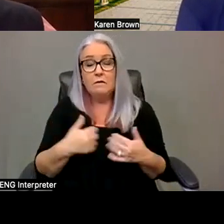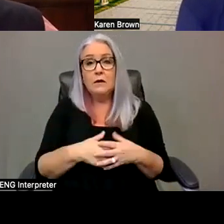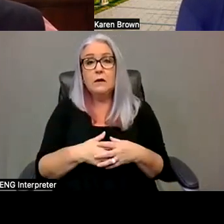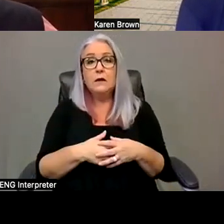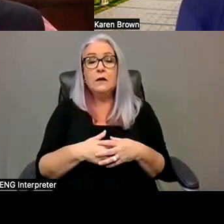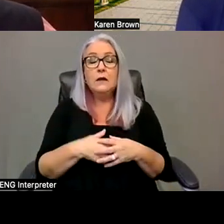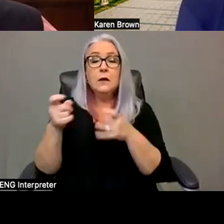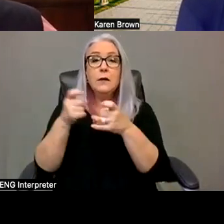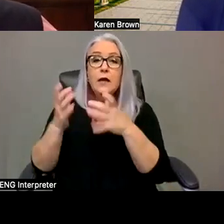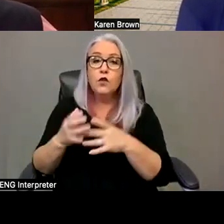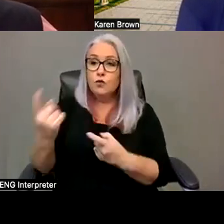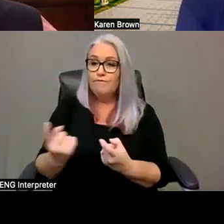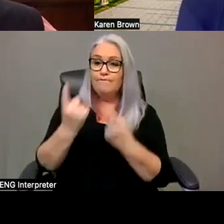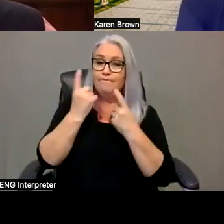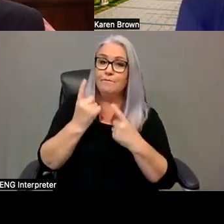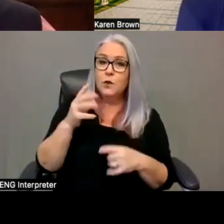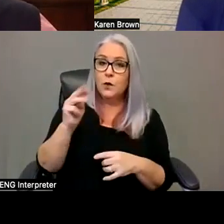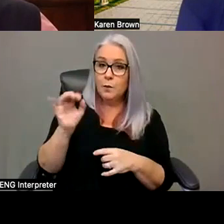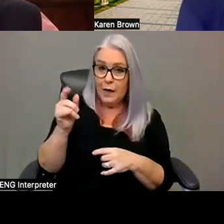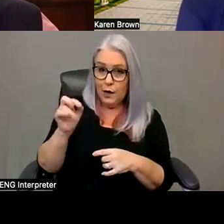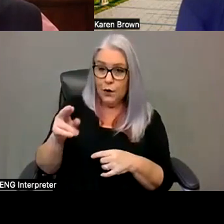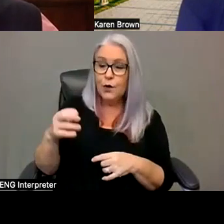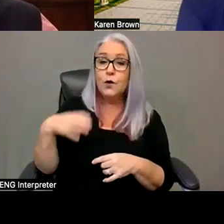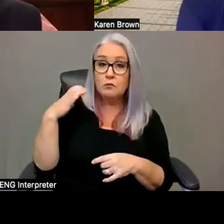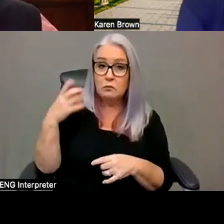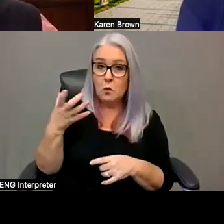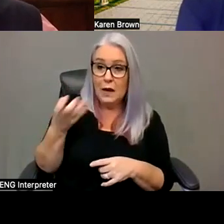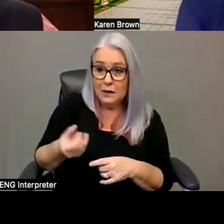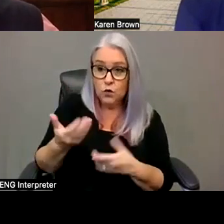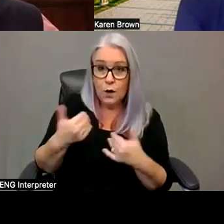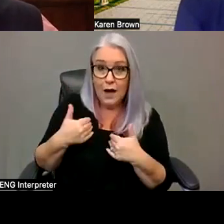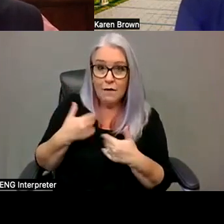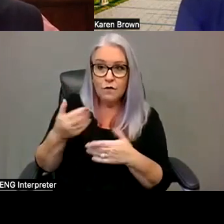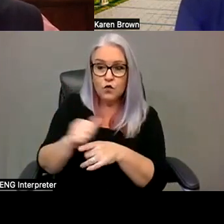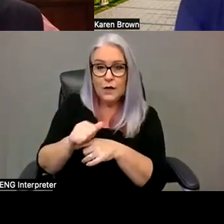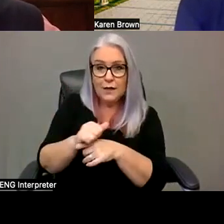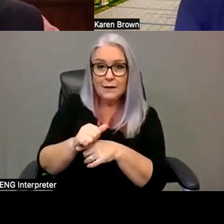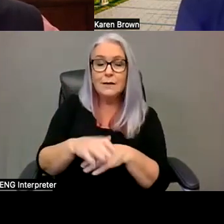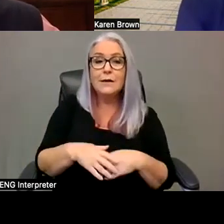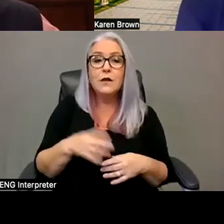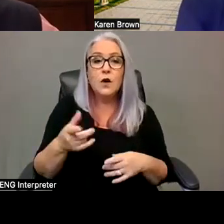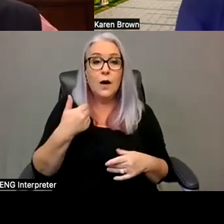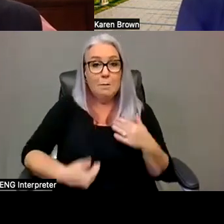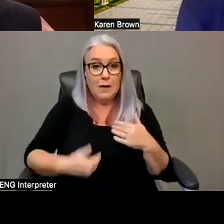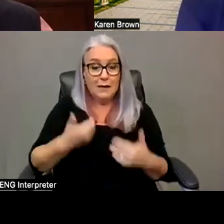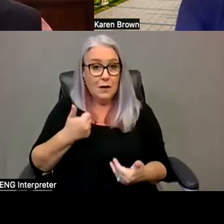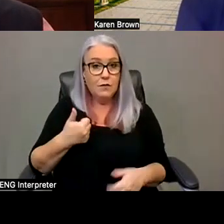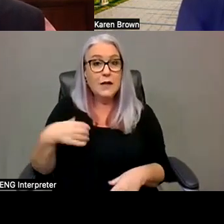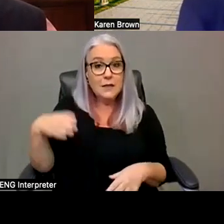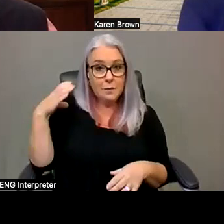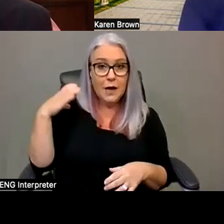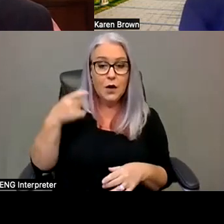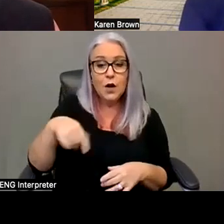came to the mayors and told us that they wanted to have this training. So as a mayor of a village, when